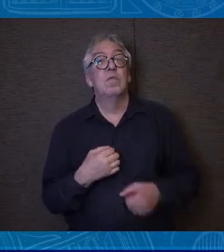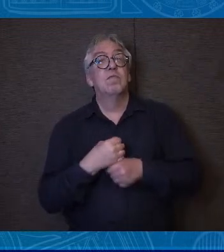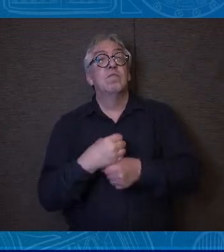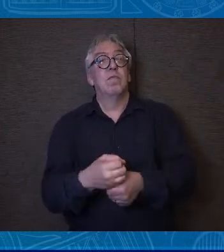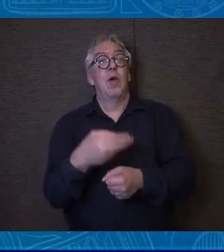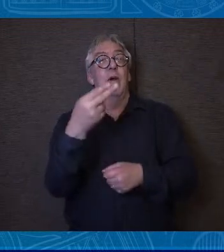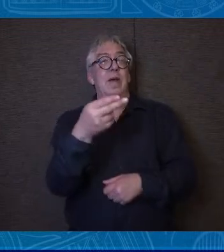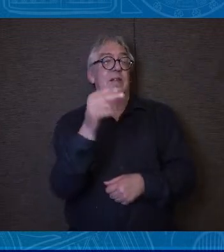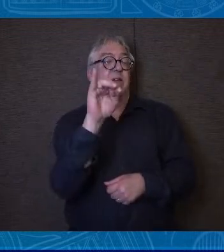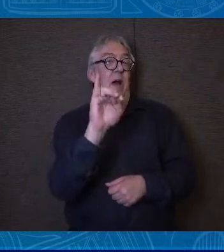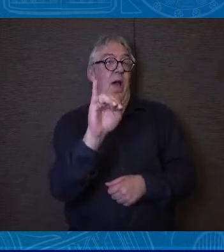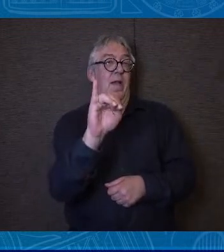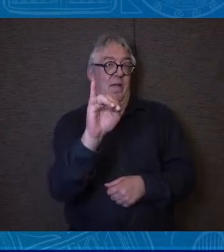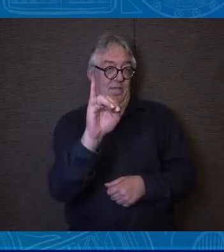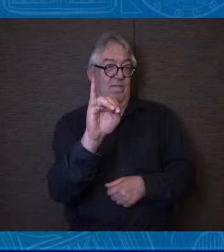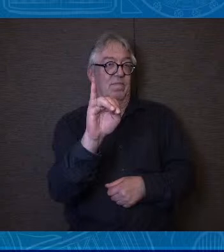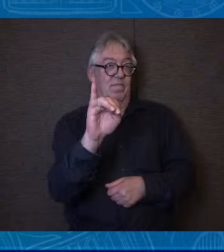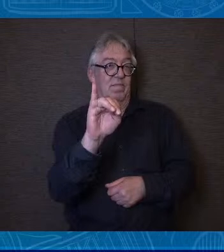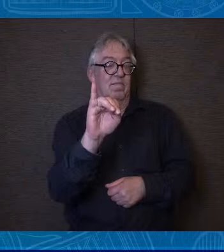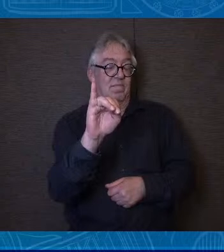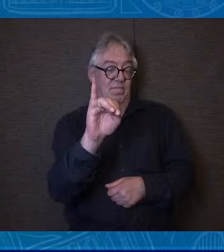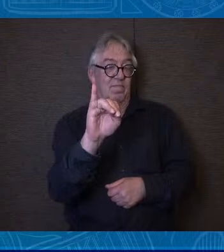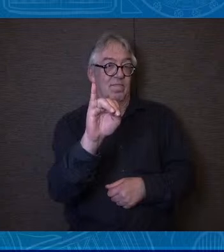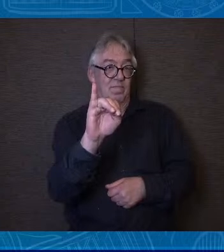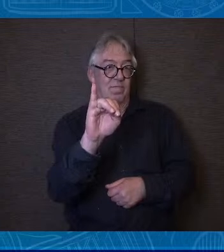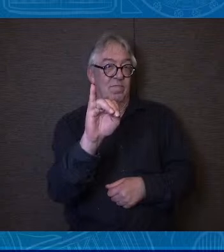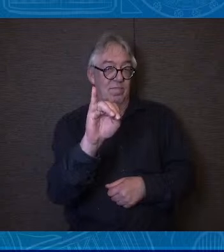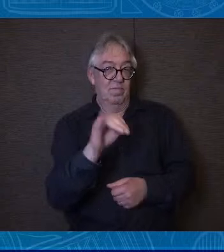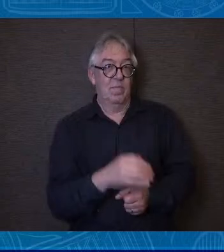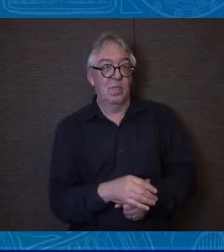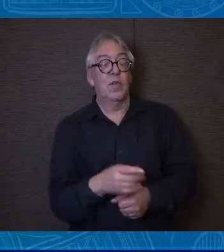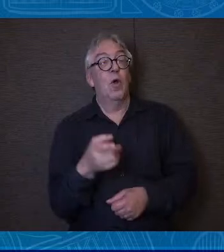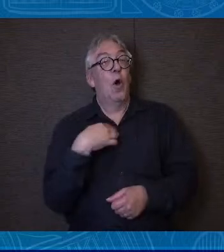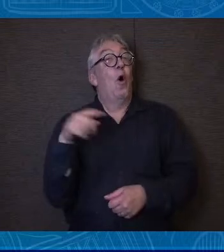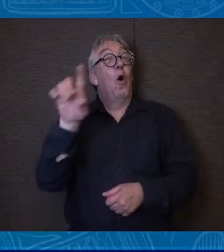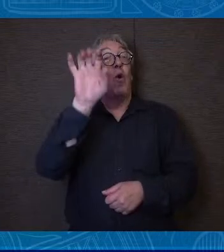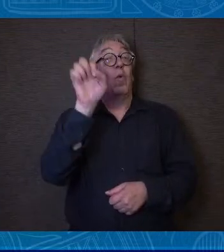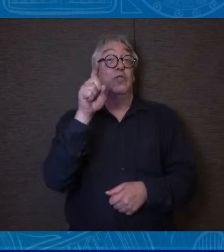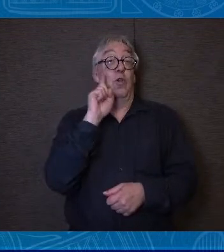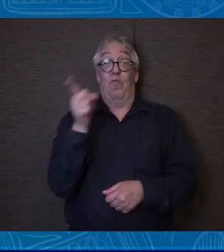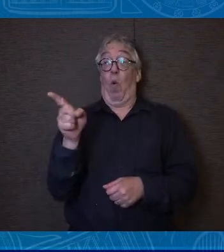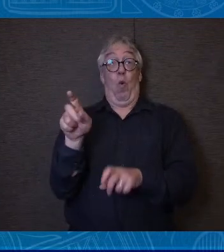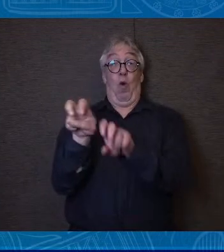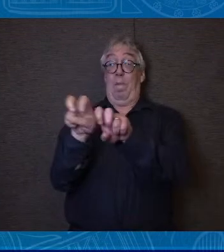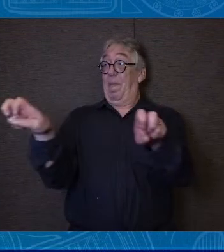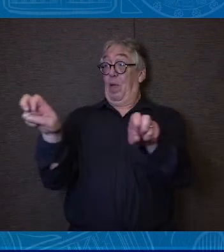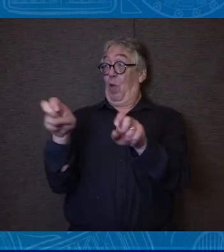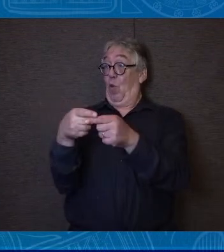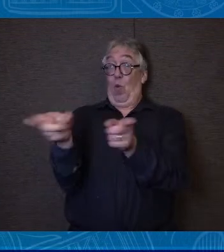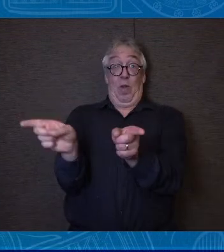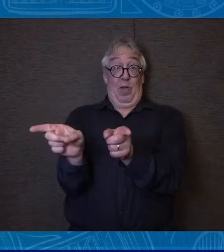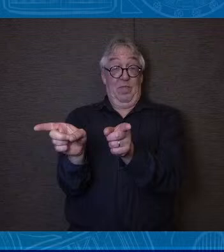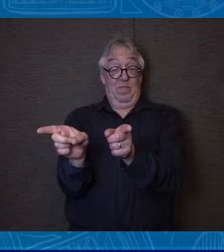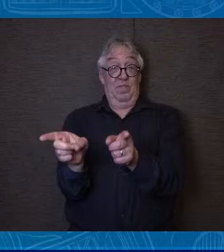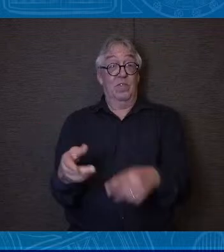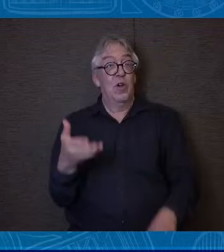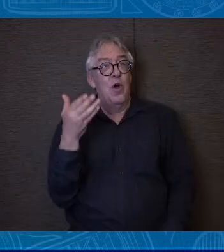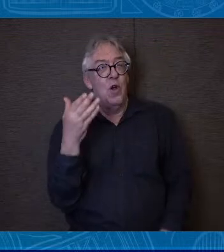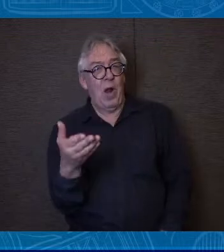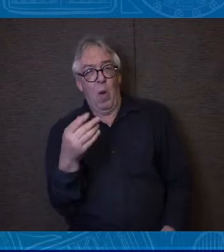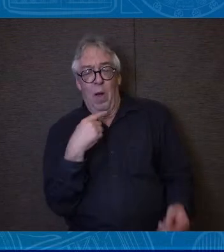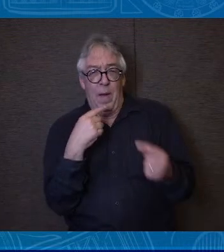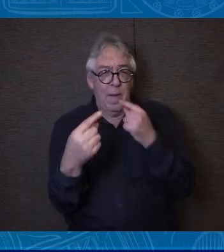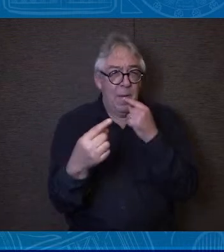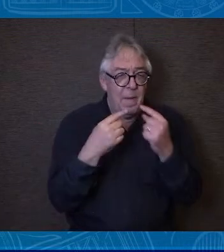Inclusion. So I will address the questions to all the panelists. So since we are talking about the